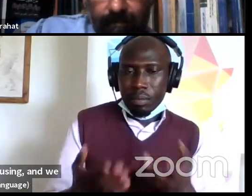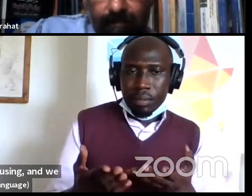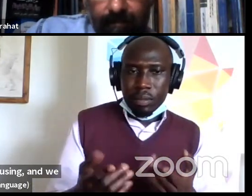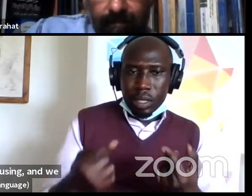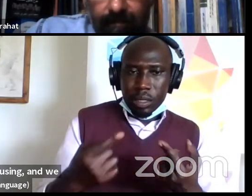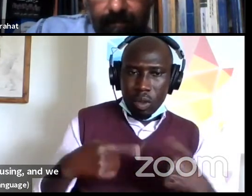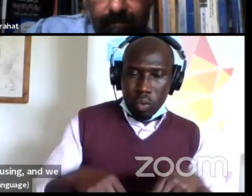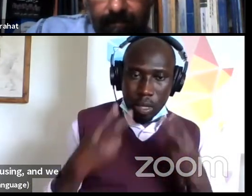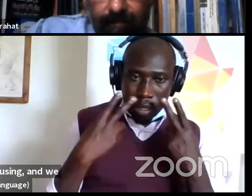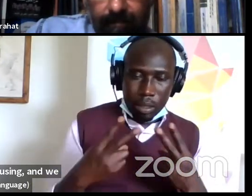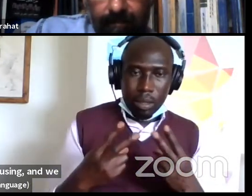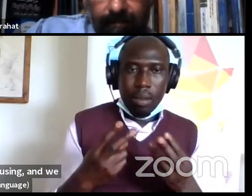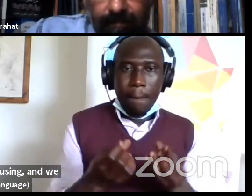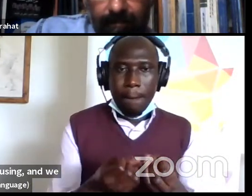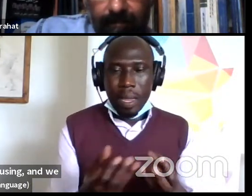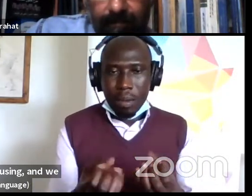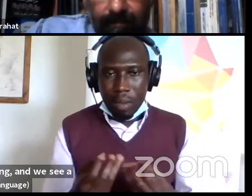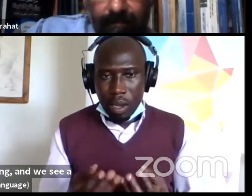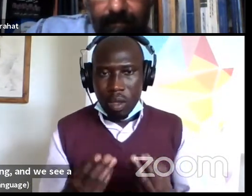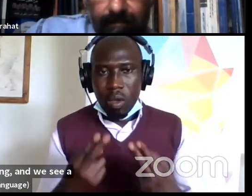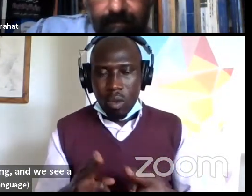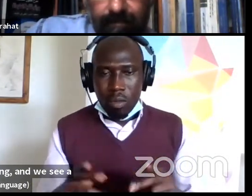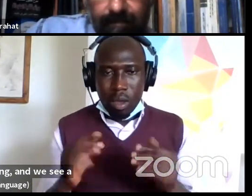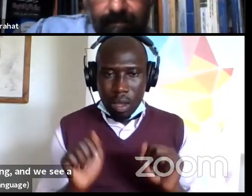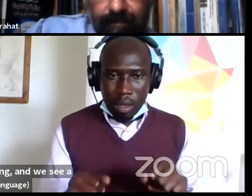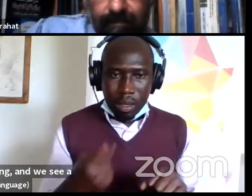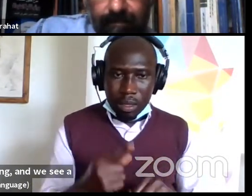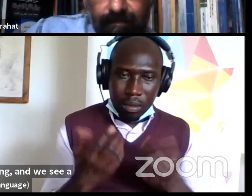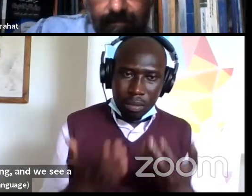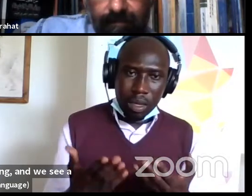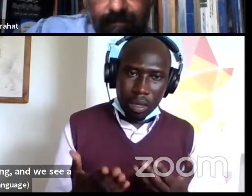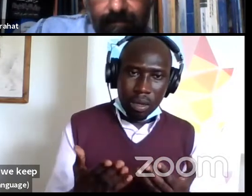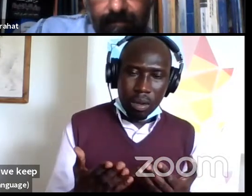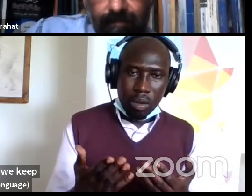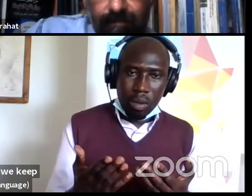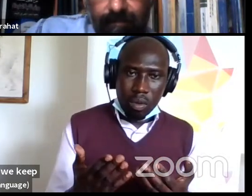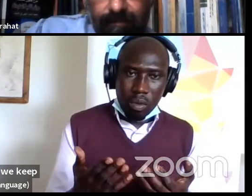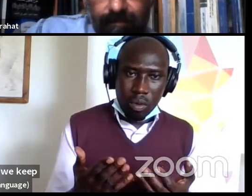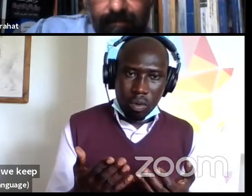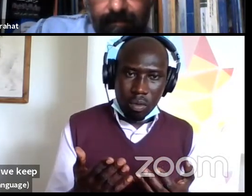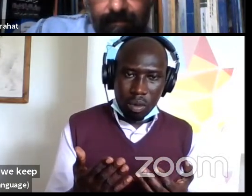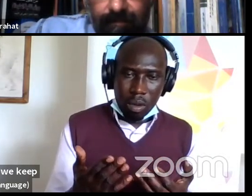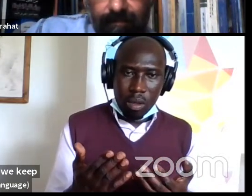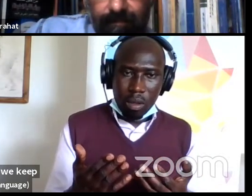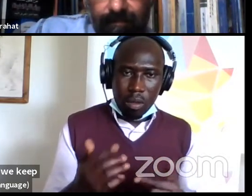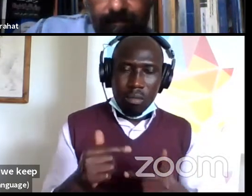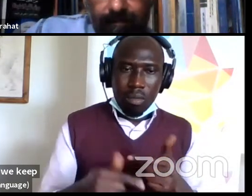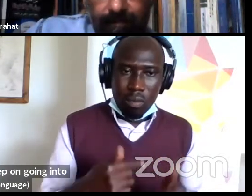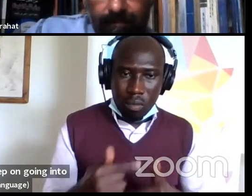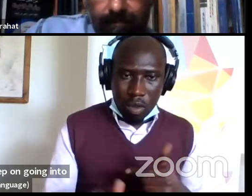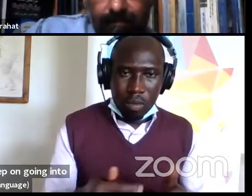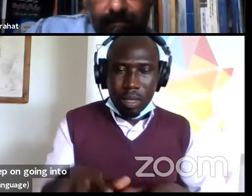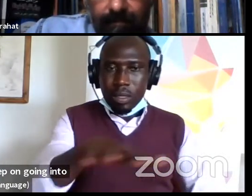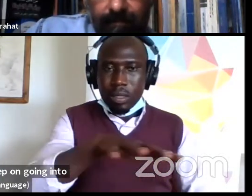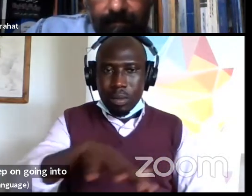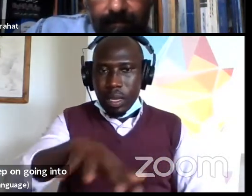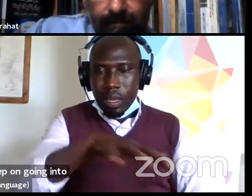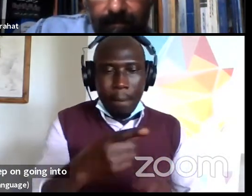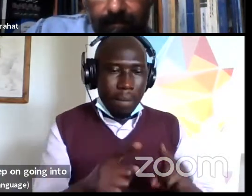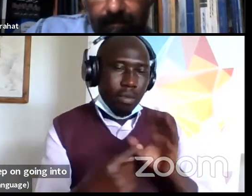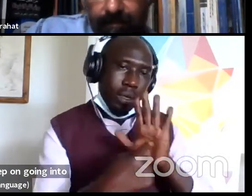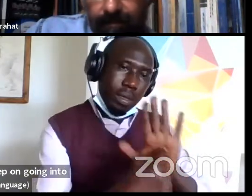We see a little bit of hope, and let's say we keep on monitoring those cases, but also, for